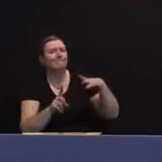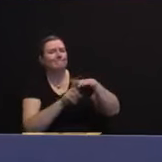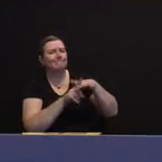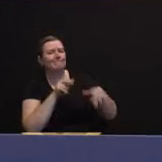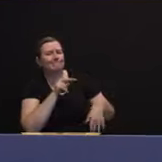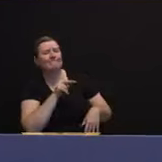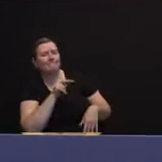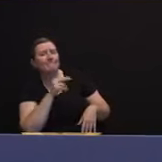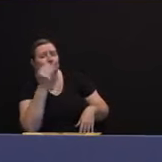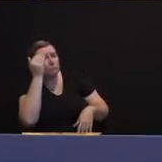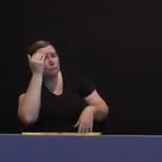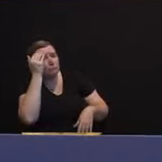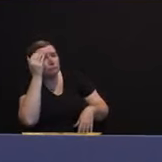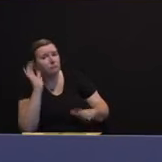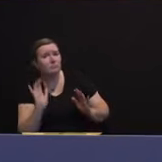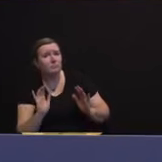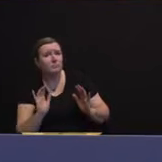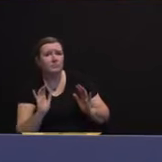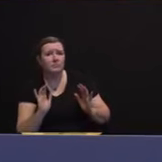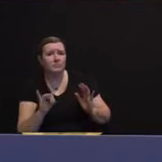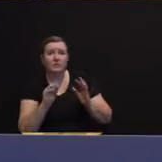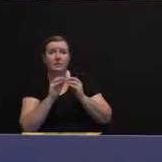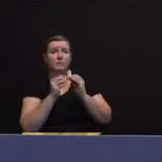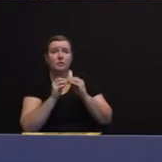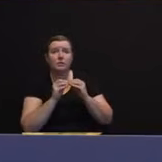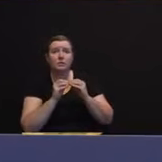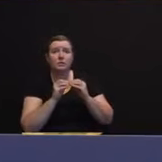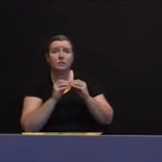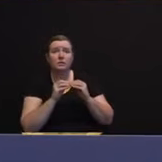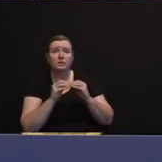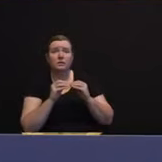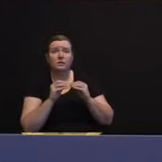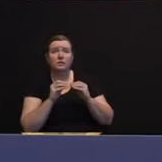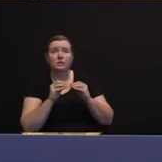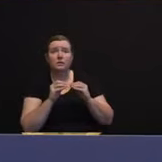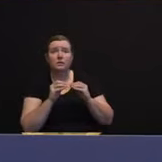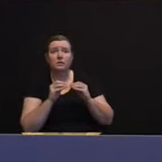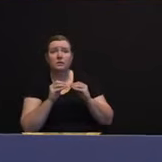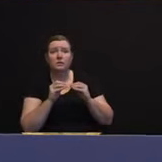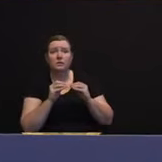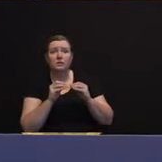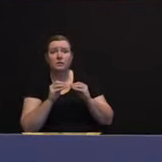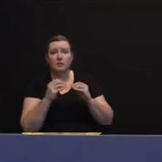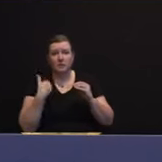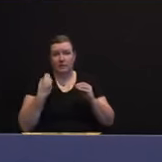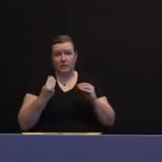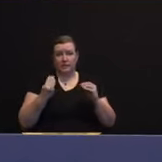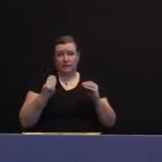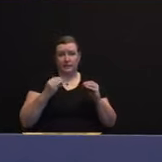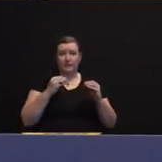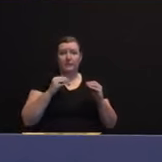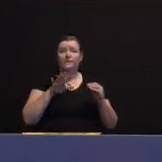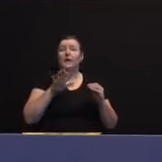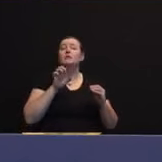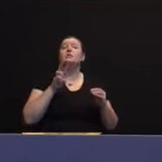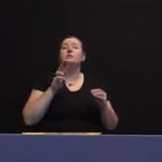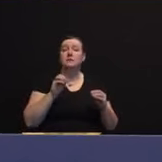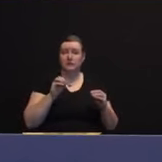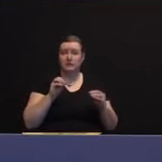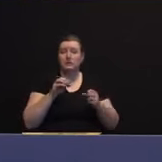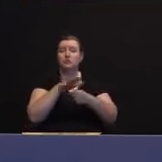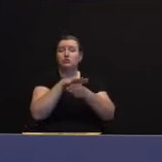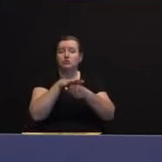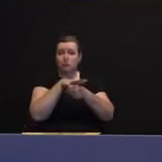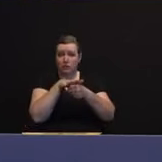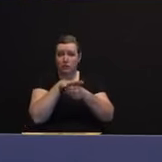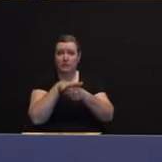since Monday. Right now, 516 districts or entities that we have supervisory